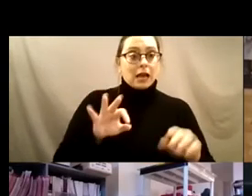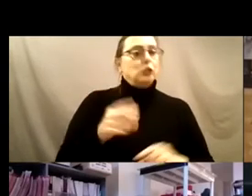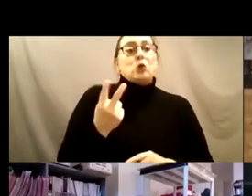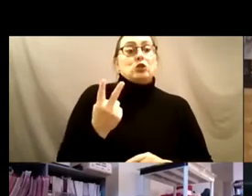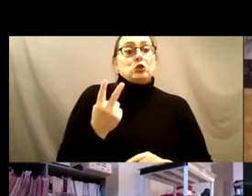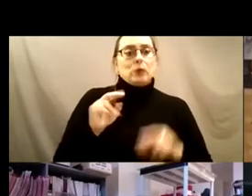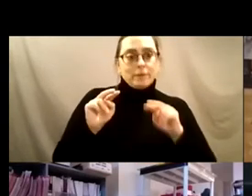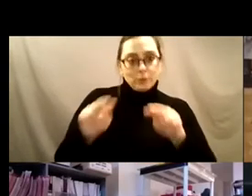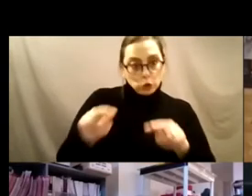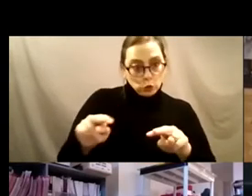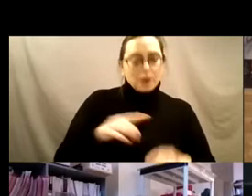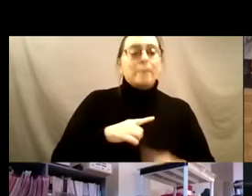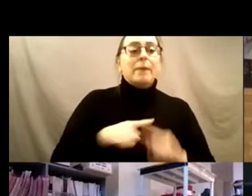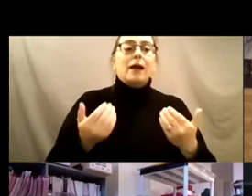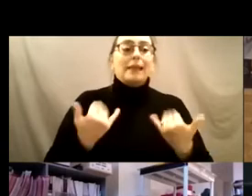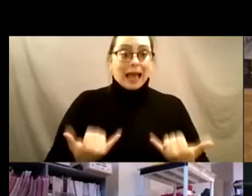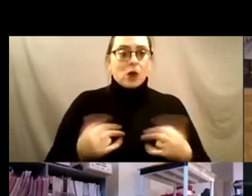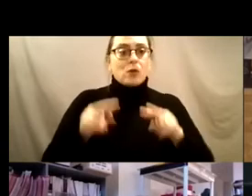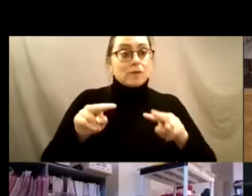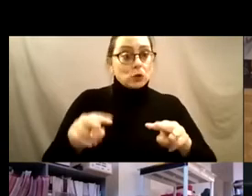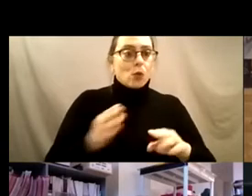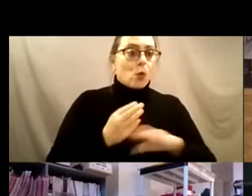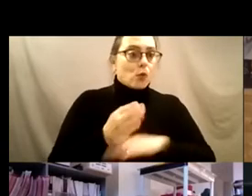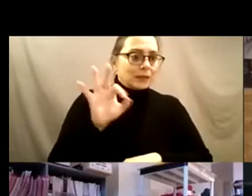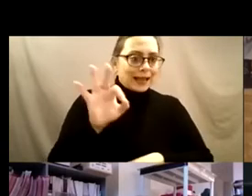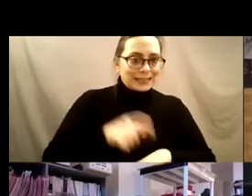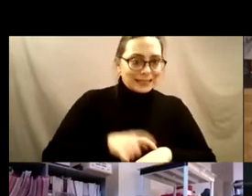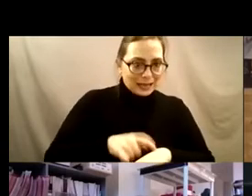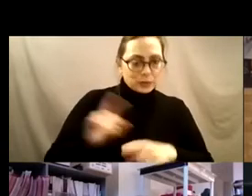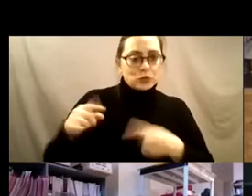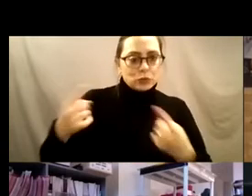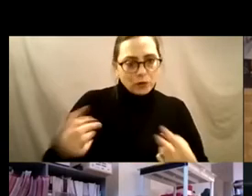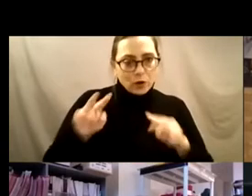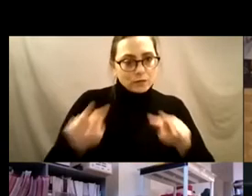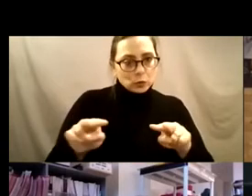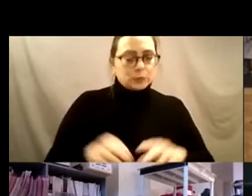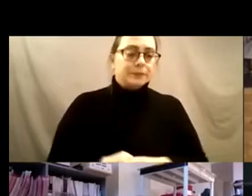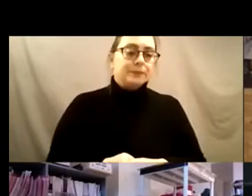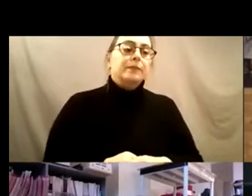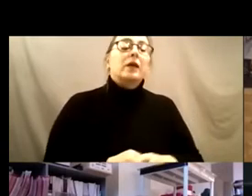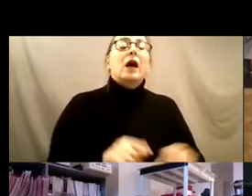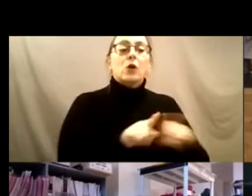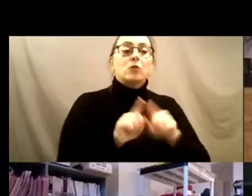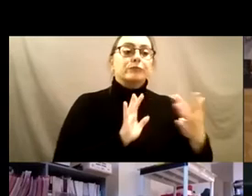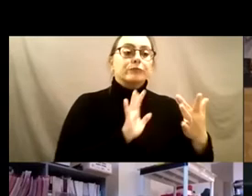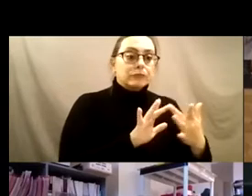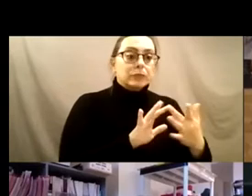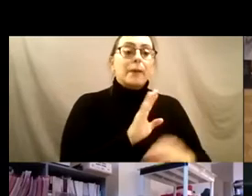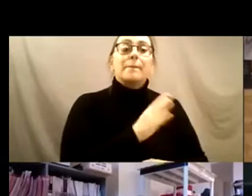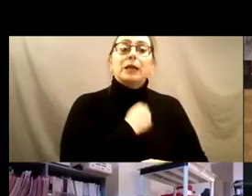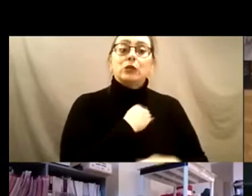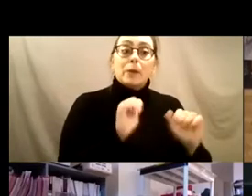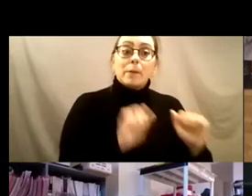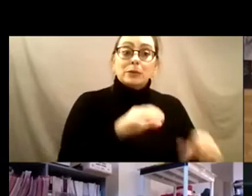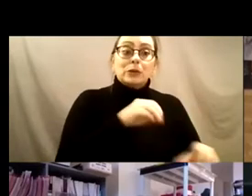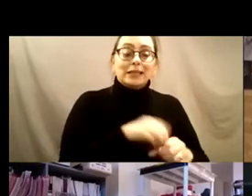and has been viewed over 9 times so far. I also connected with Manitoba Possible in Brandon so